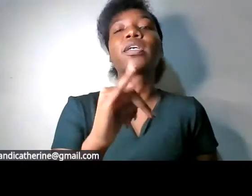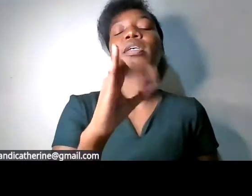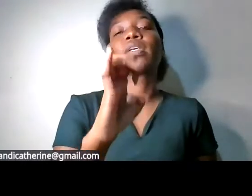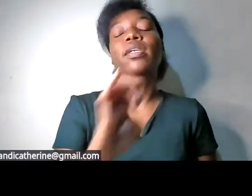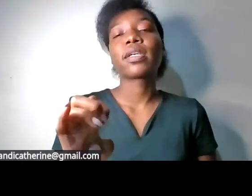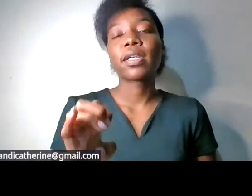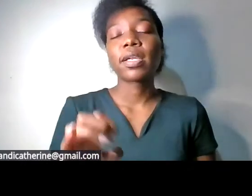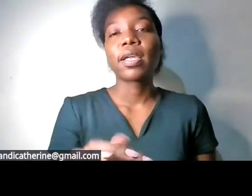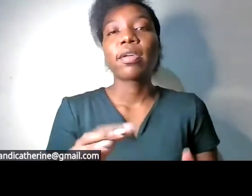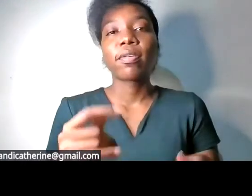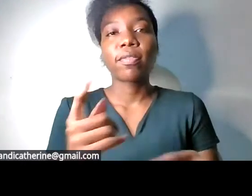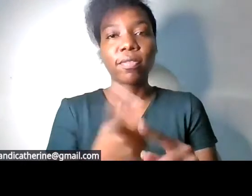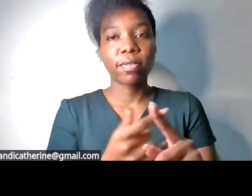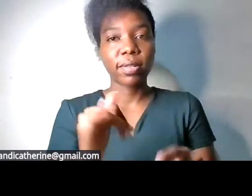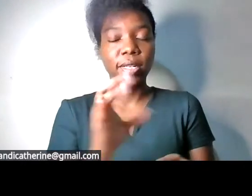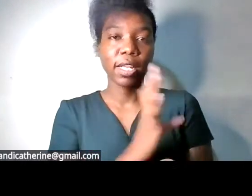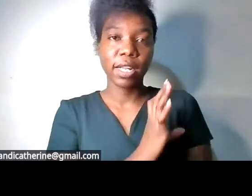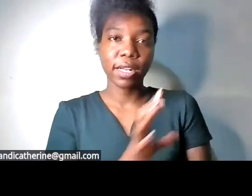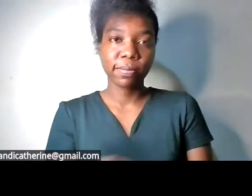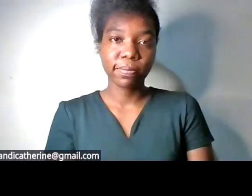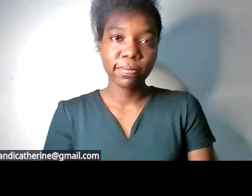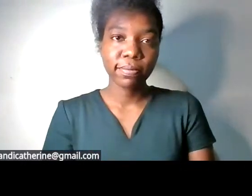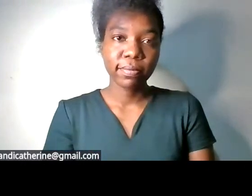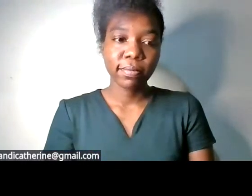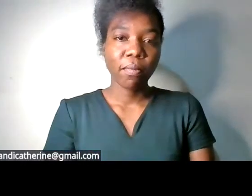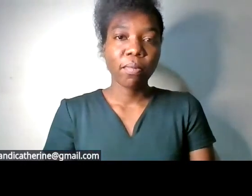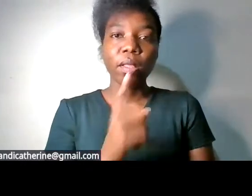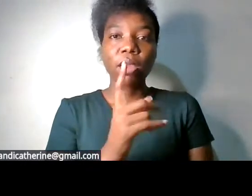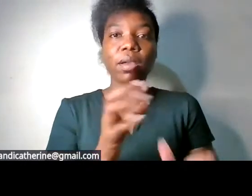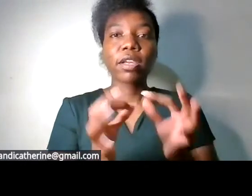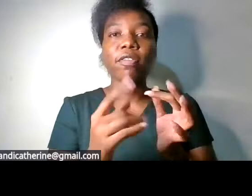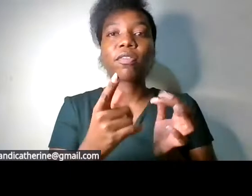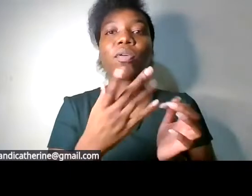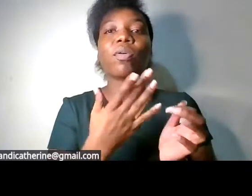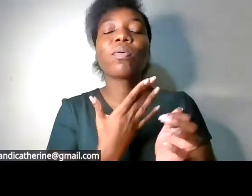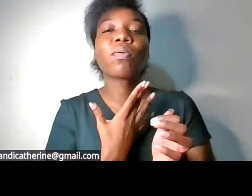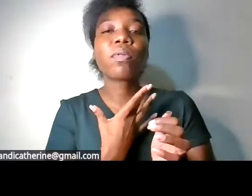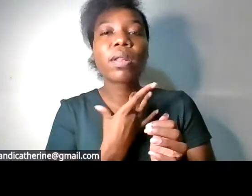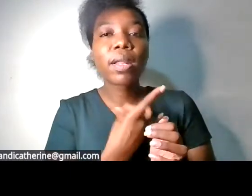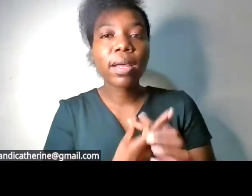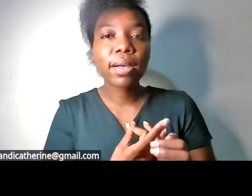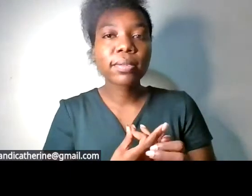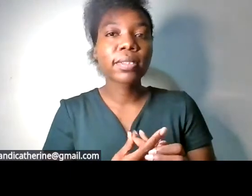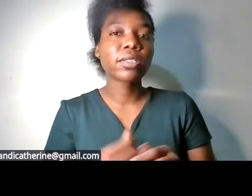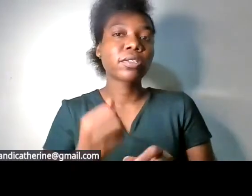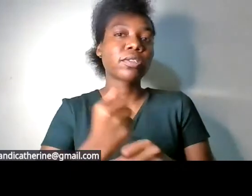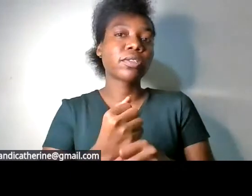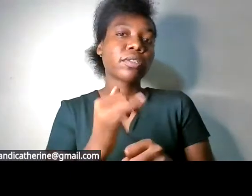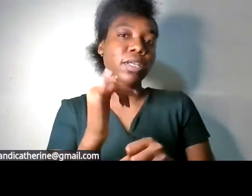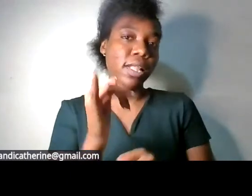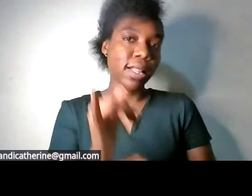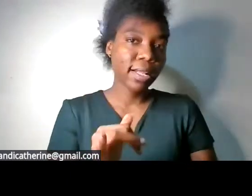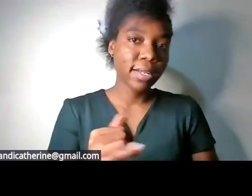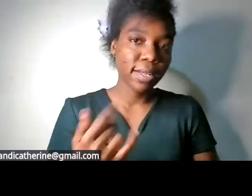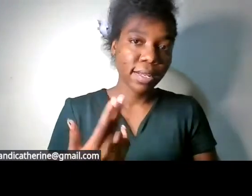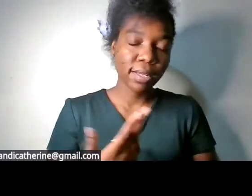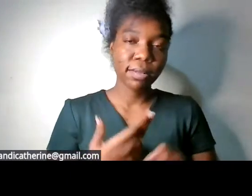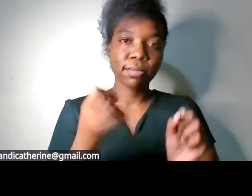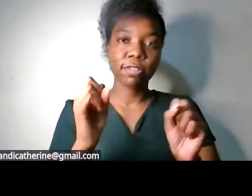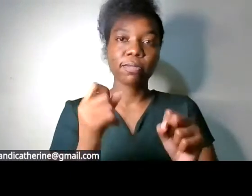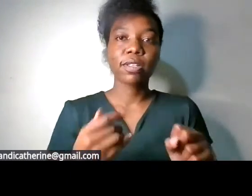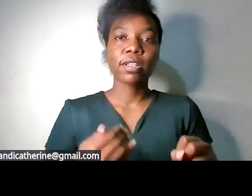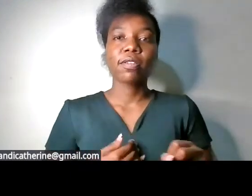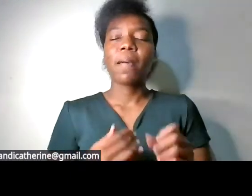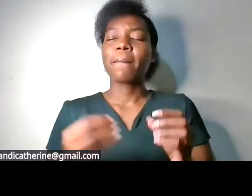Education in Canada. So if you'd like to apply, we've held a series of seminars, meet